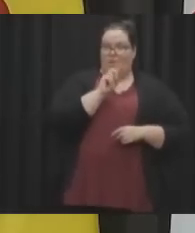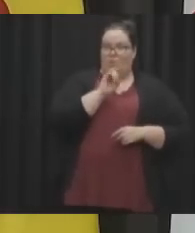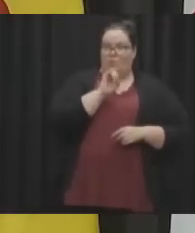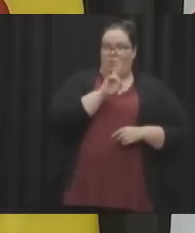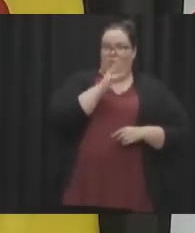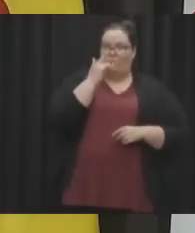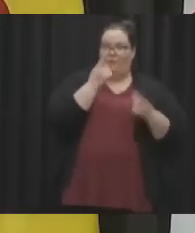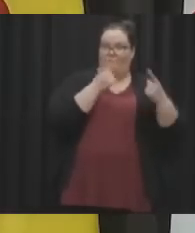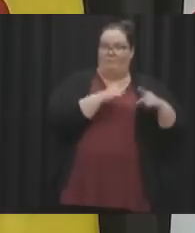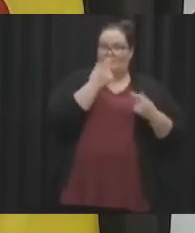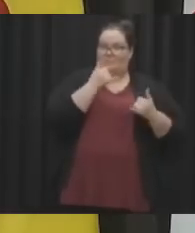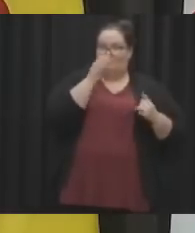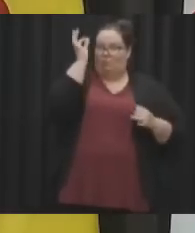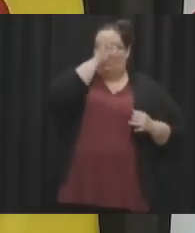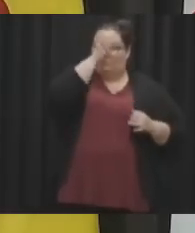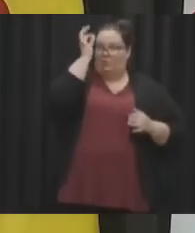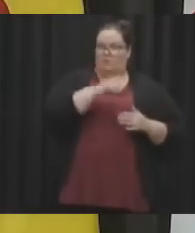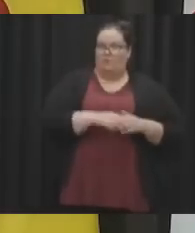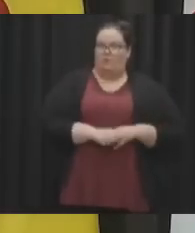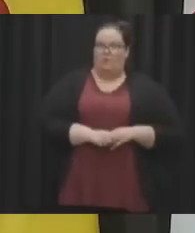No, that's everything, thanks.